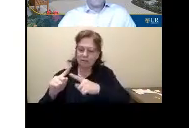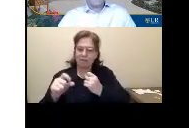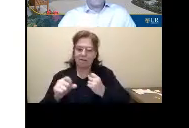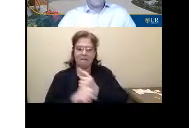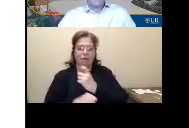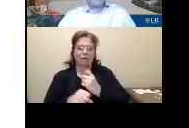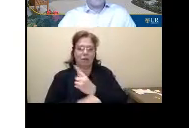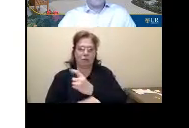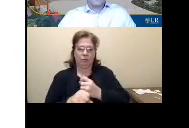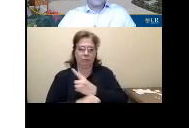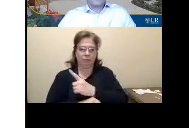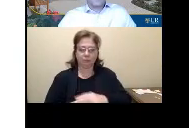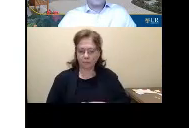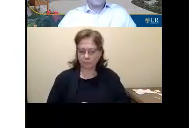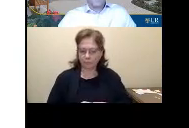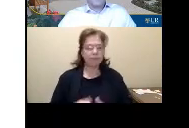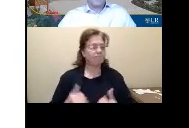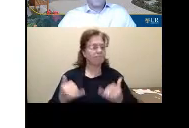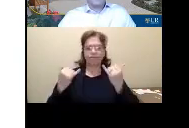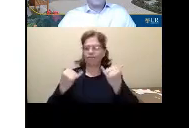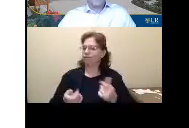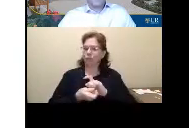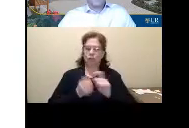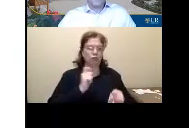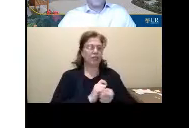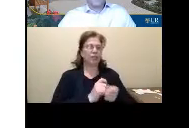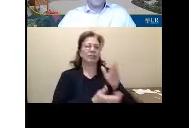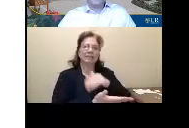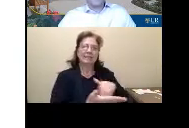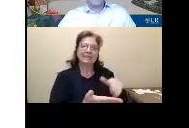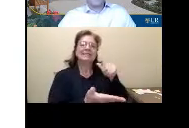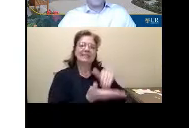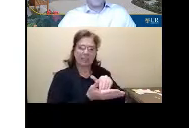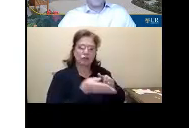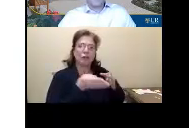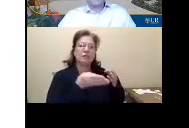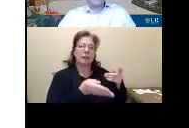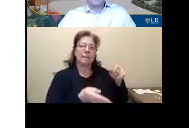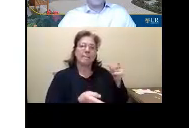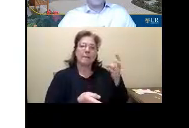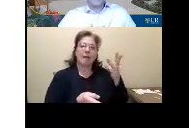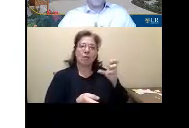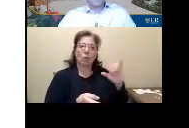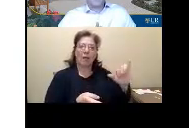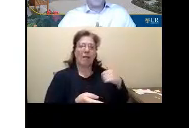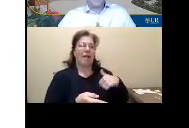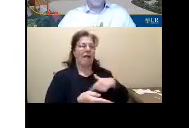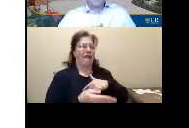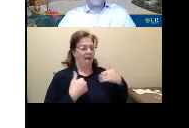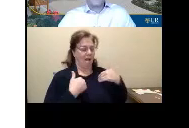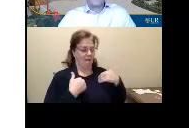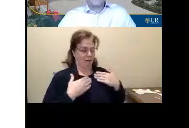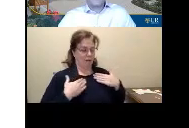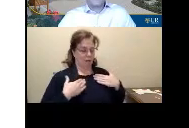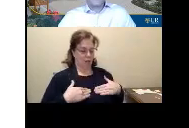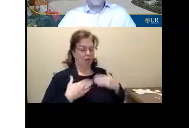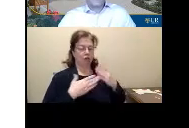Now, we've created what's called a centralized pathway where we have a lung screening clinic. This is within our